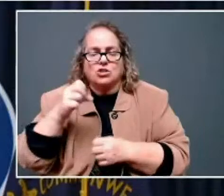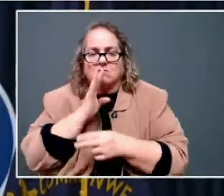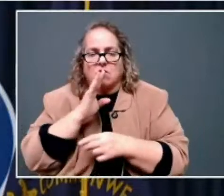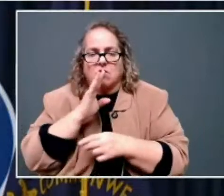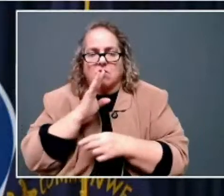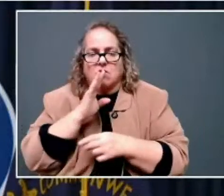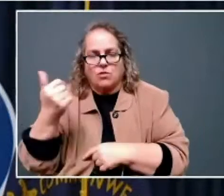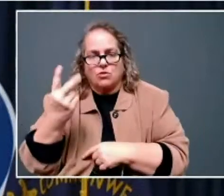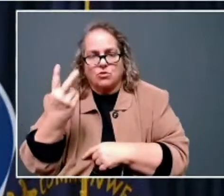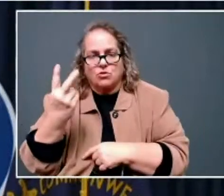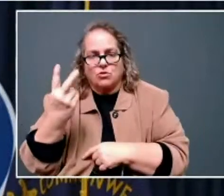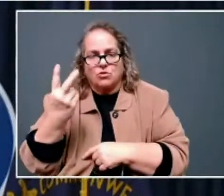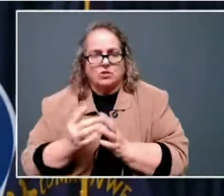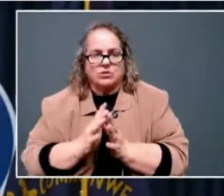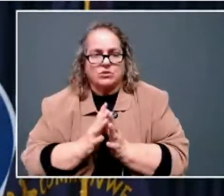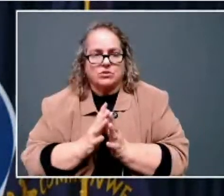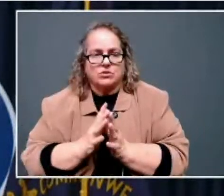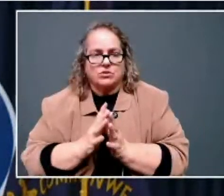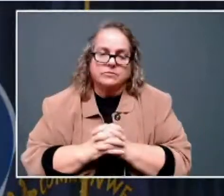Thank you.